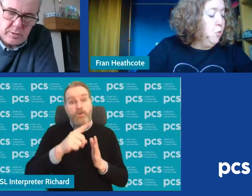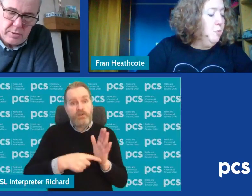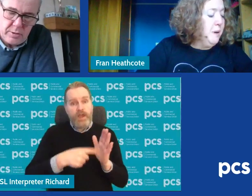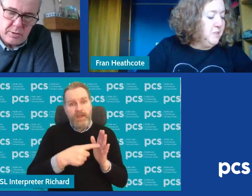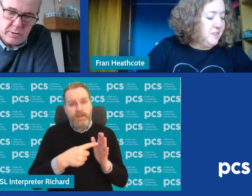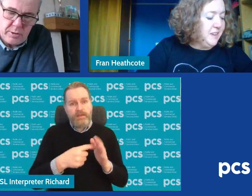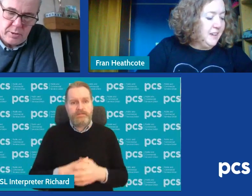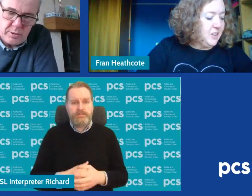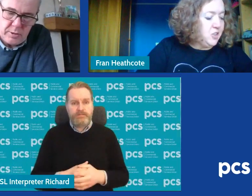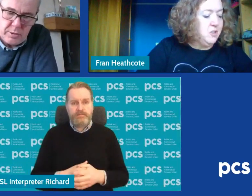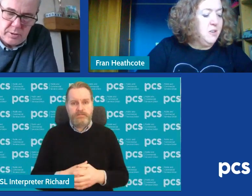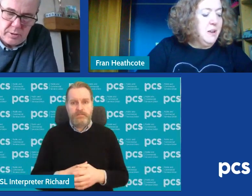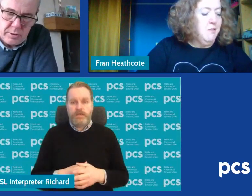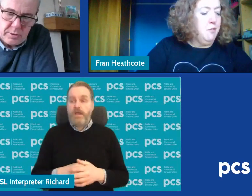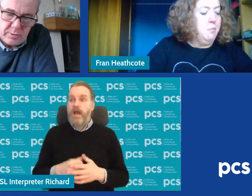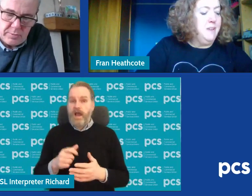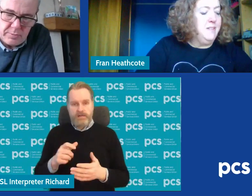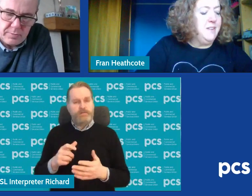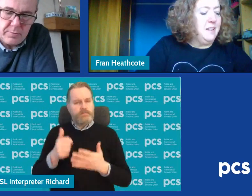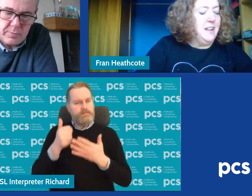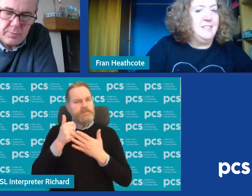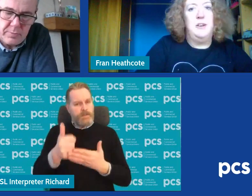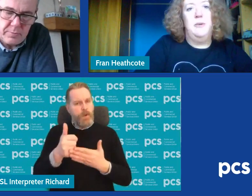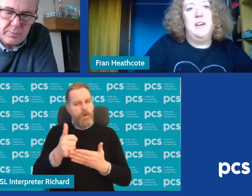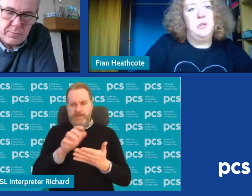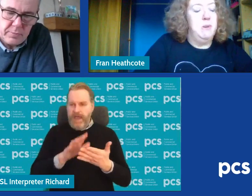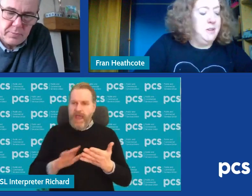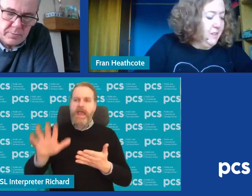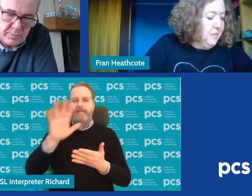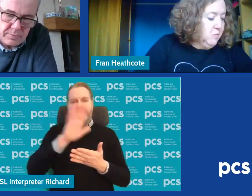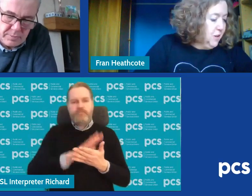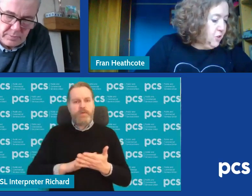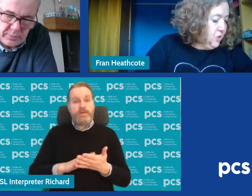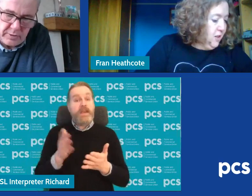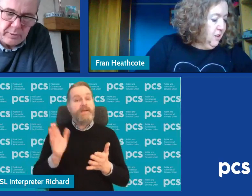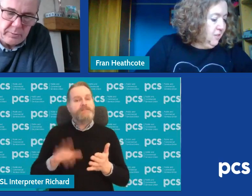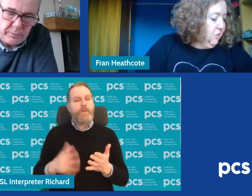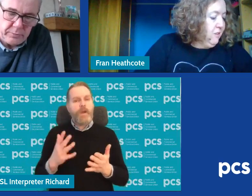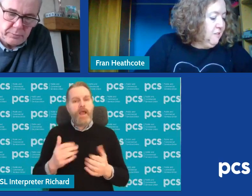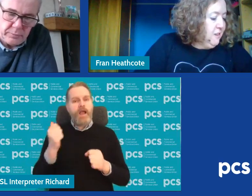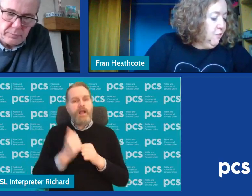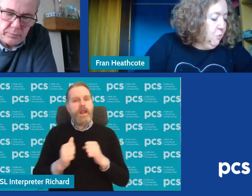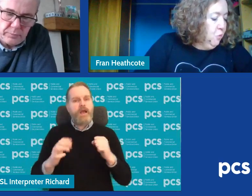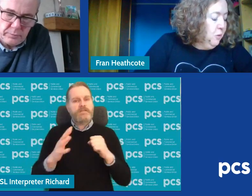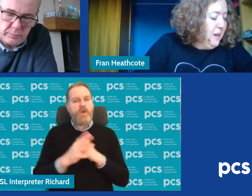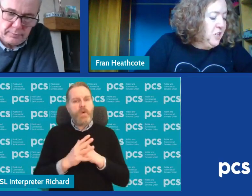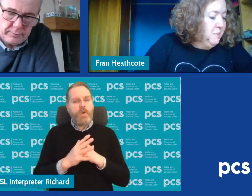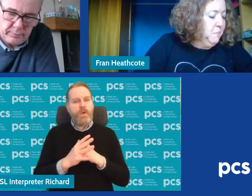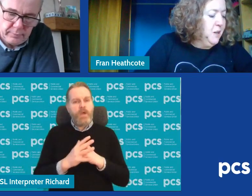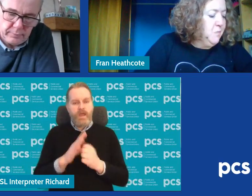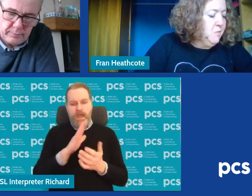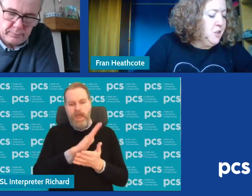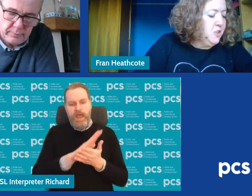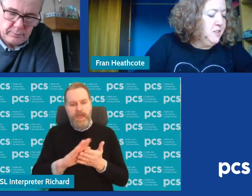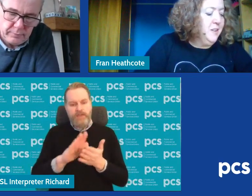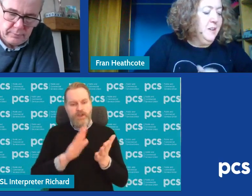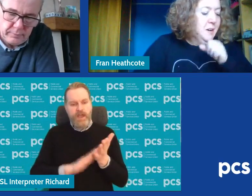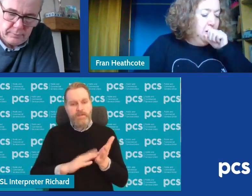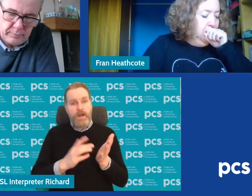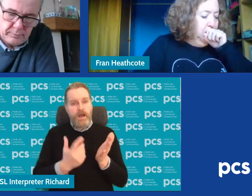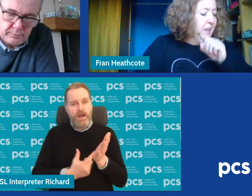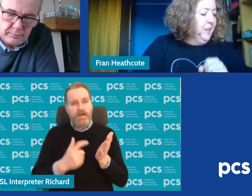to all members taking action from PCS Glasgow HMRC branch. Solidarity from all HMPO